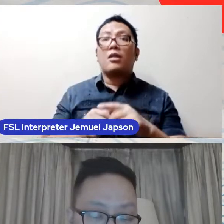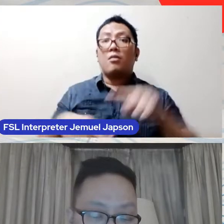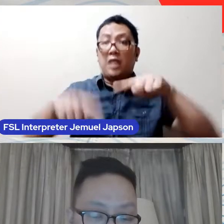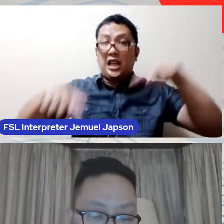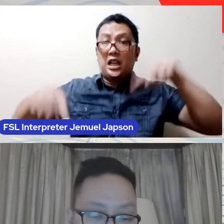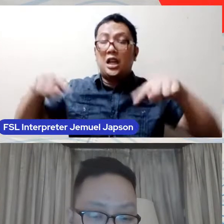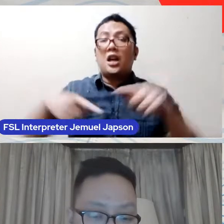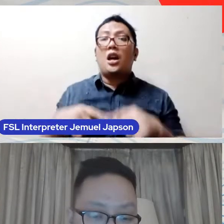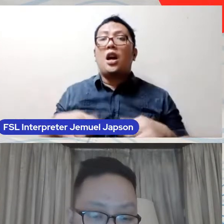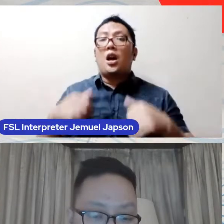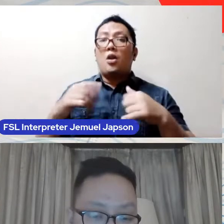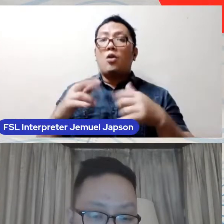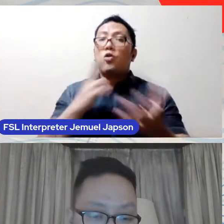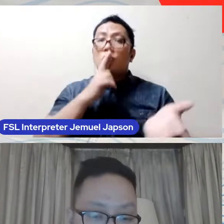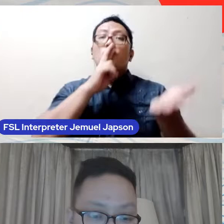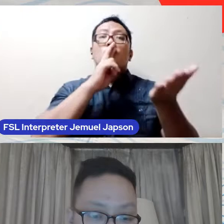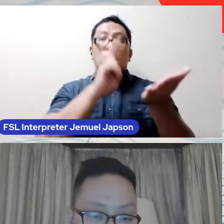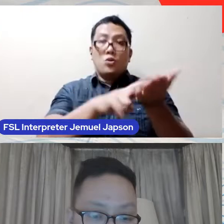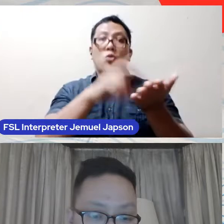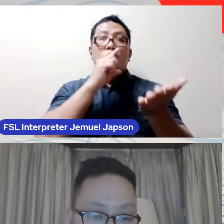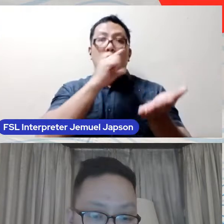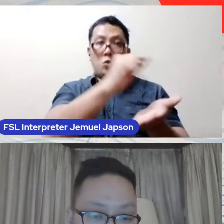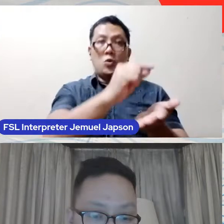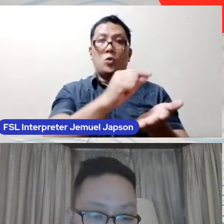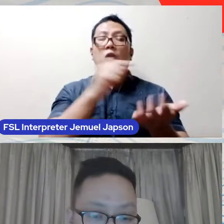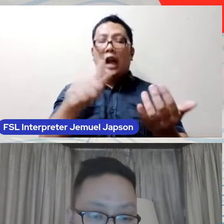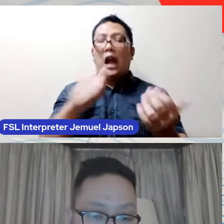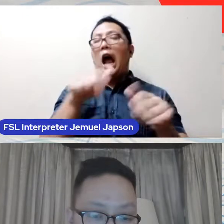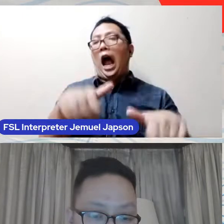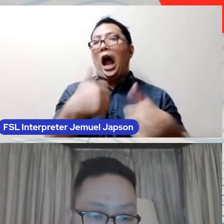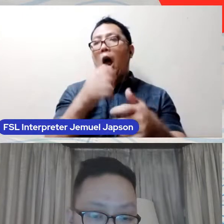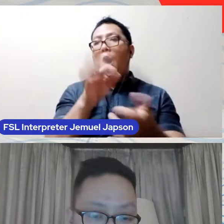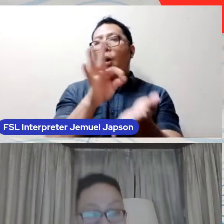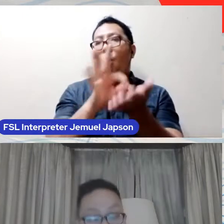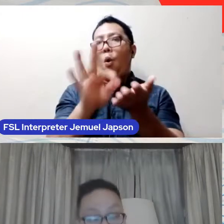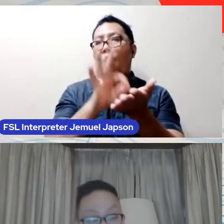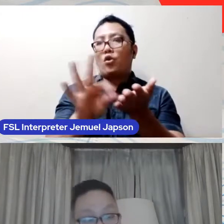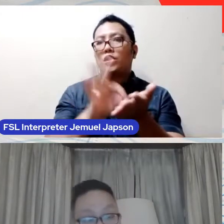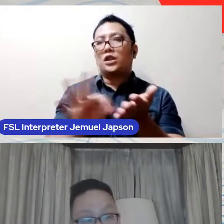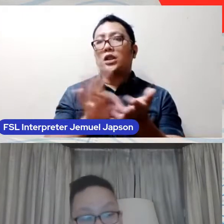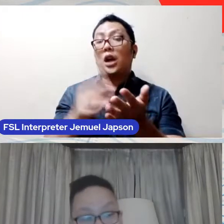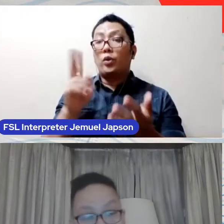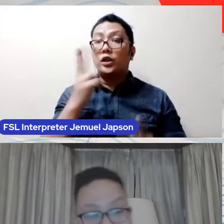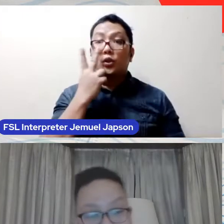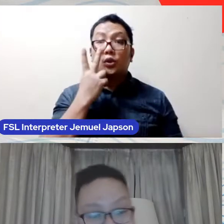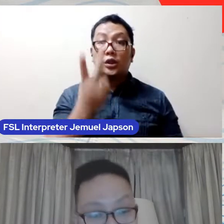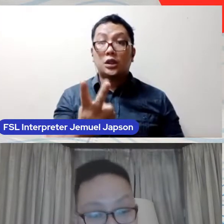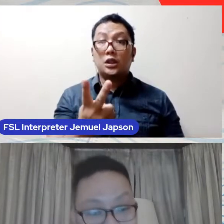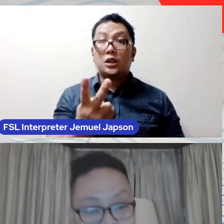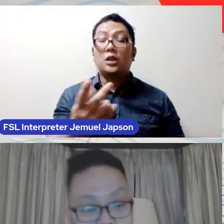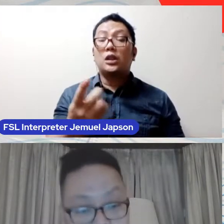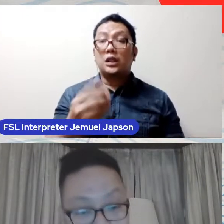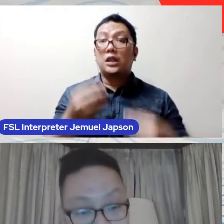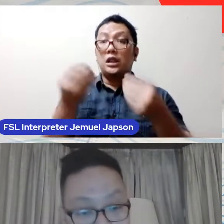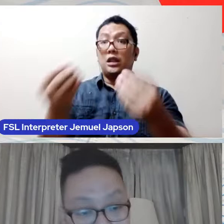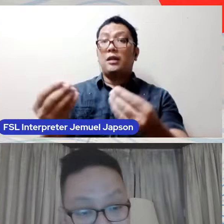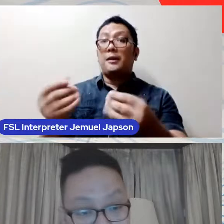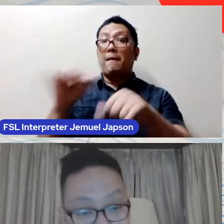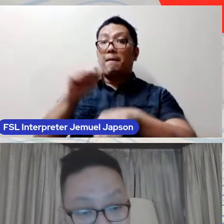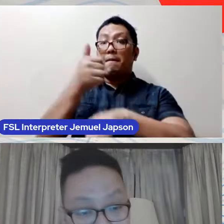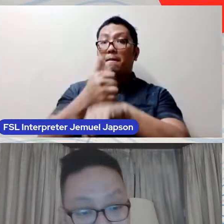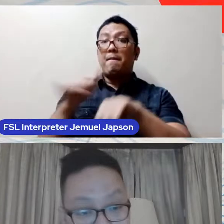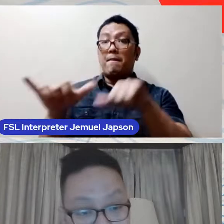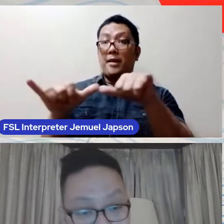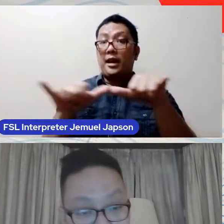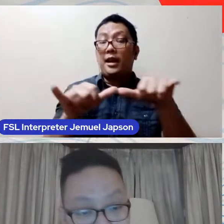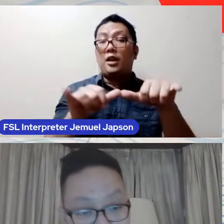We report it as it is. That's how audit is. Parang kung ano yung nakita mo, given all the parameters na sinabi during